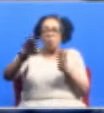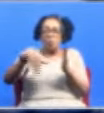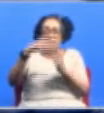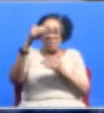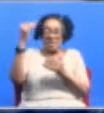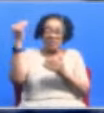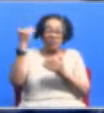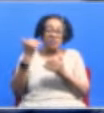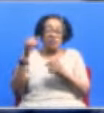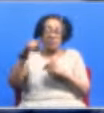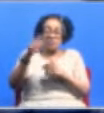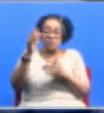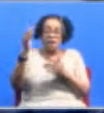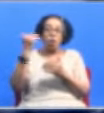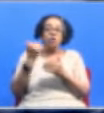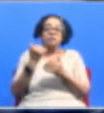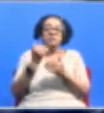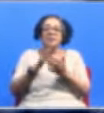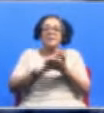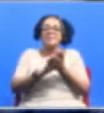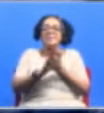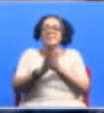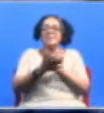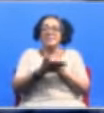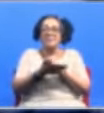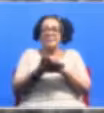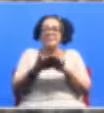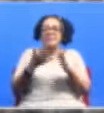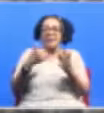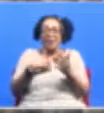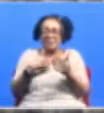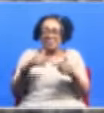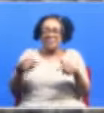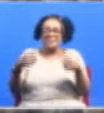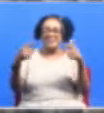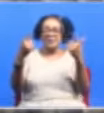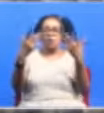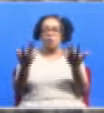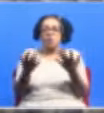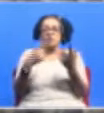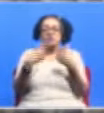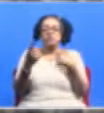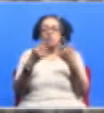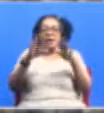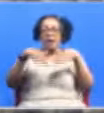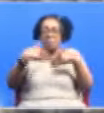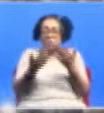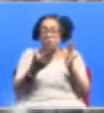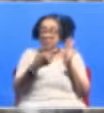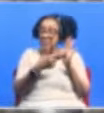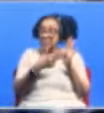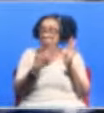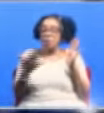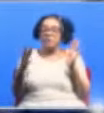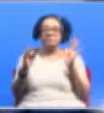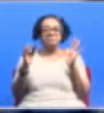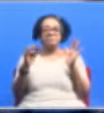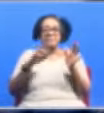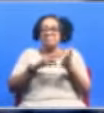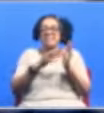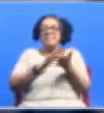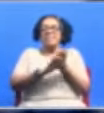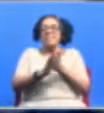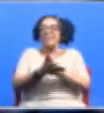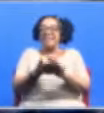know, none has critiqued or talked what social transformation means. It means nothing, actually. This means